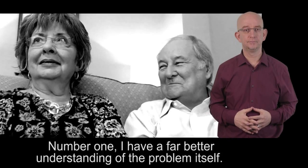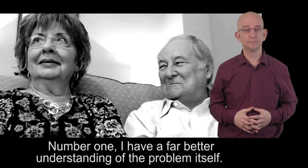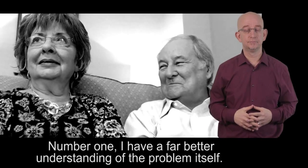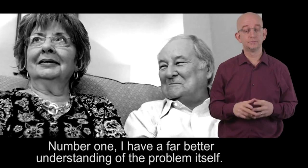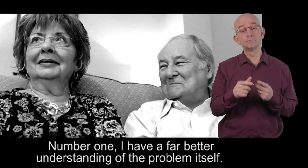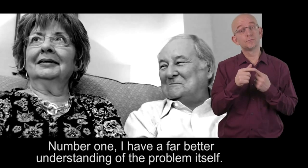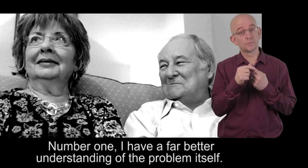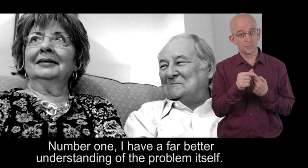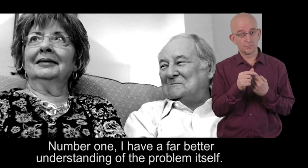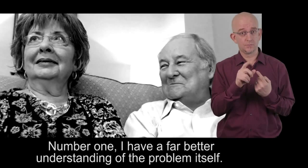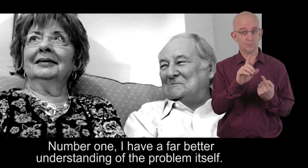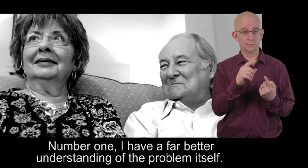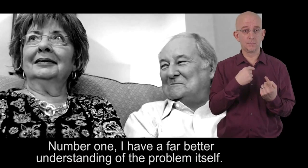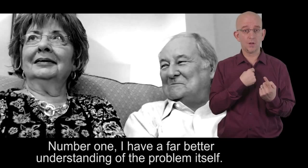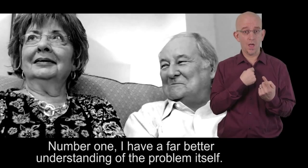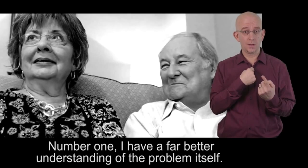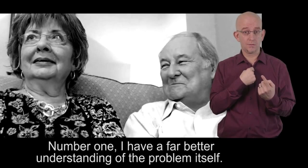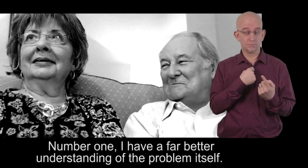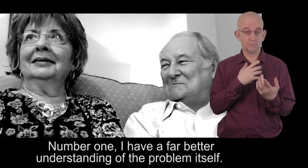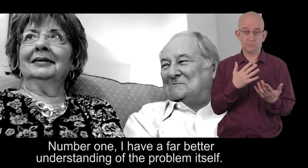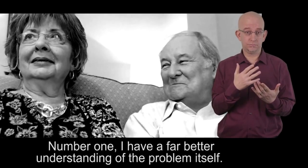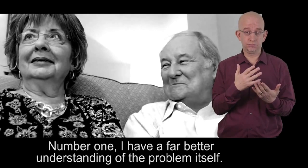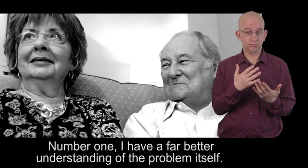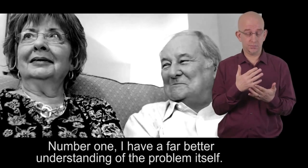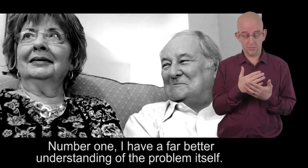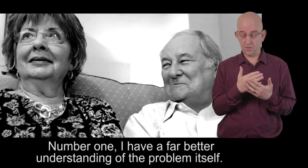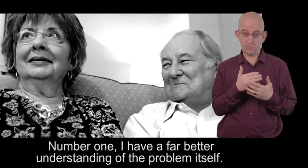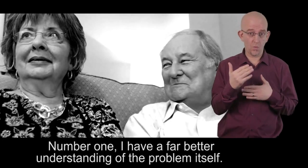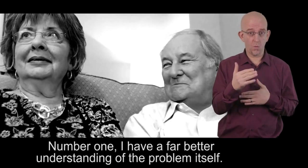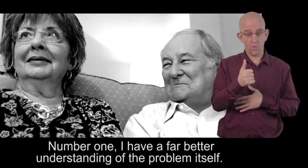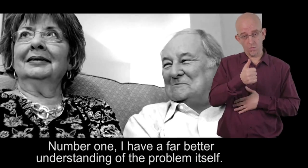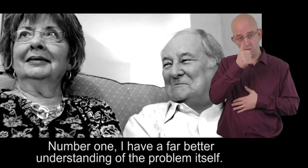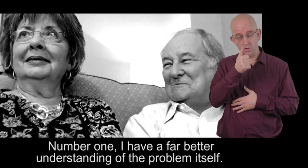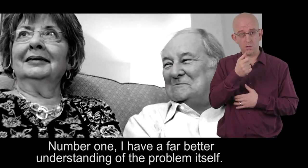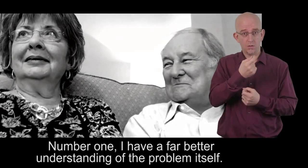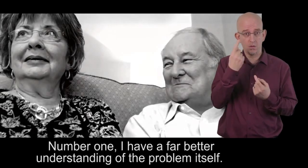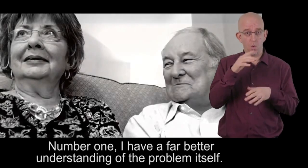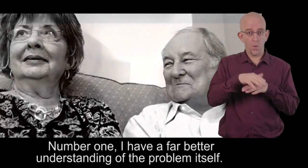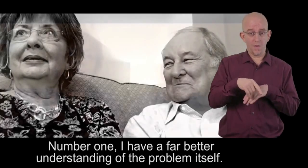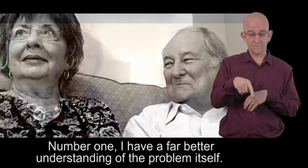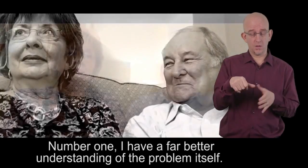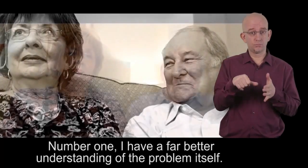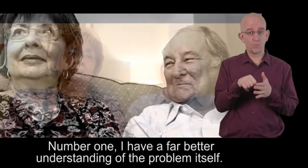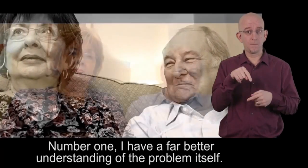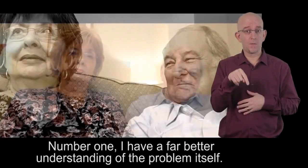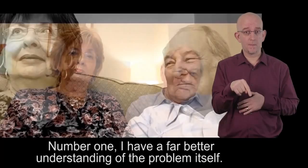number one it's a far better understanding of the